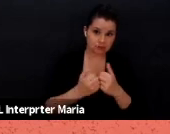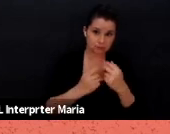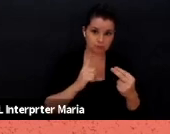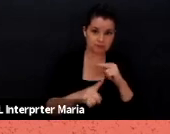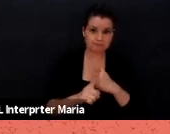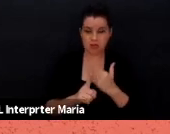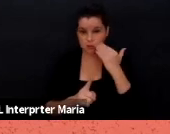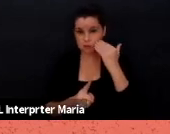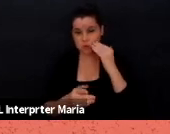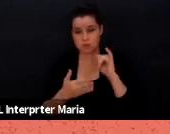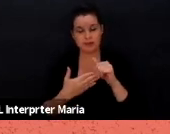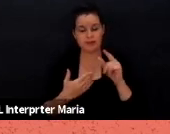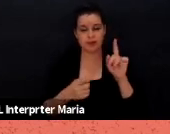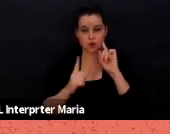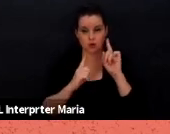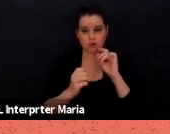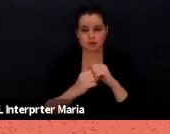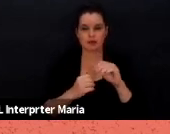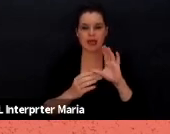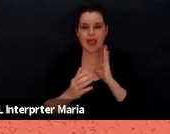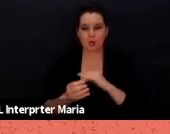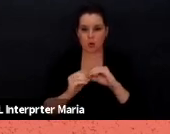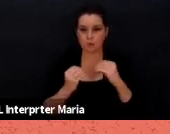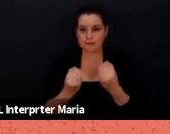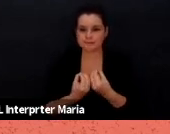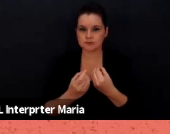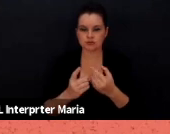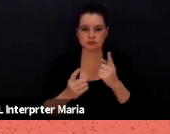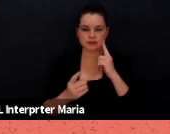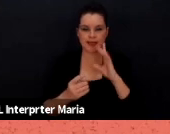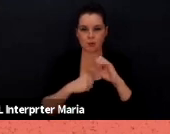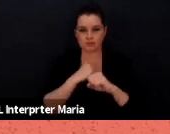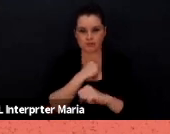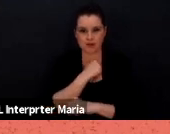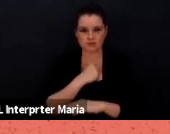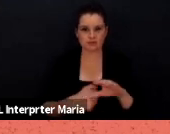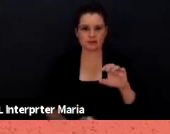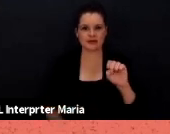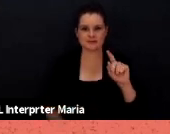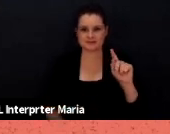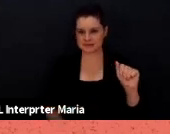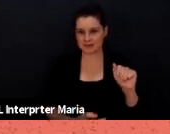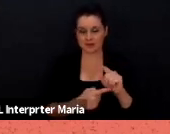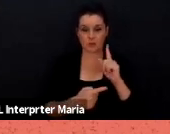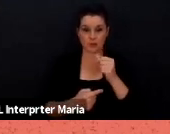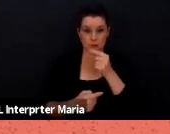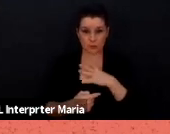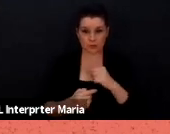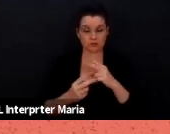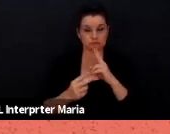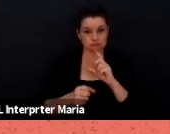like, so I shared my organization, our founder, Esta, was one of the women who's very